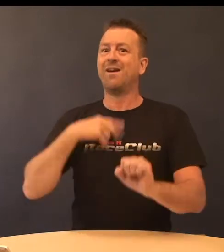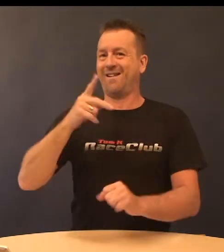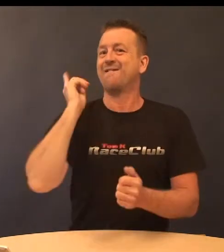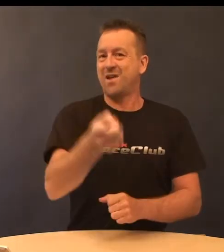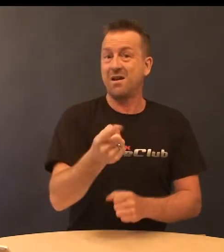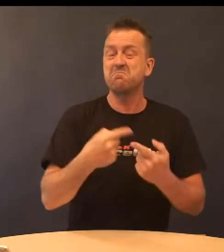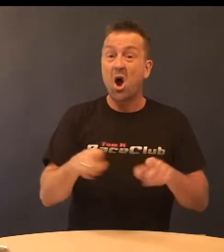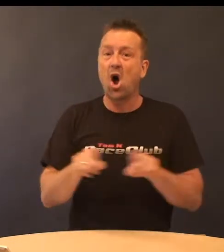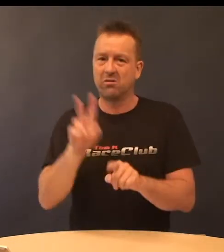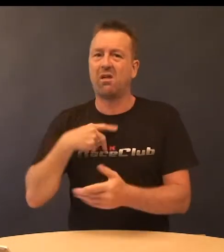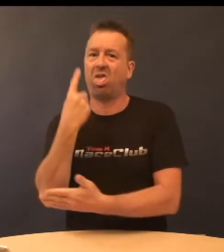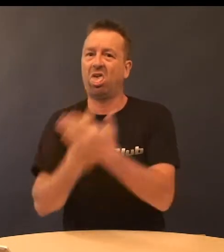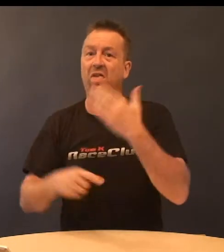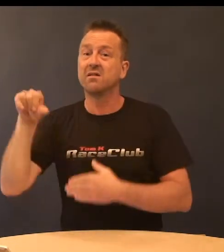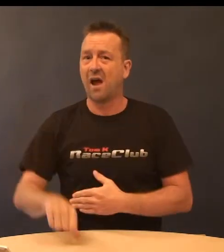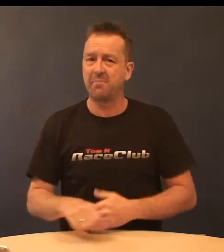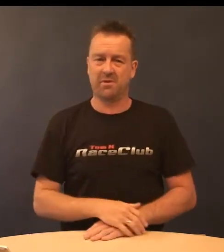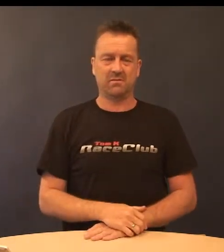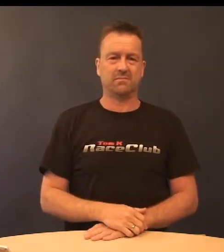pits, but you can lose it there too.